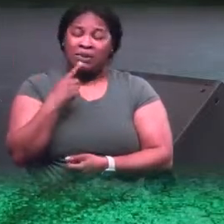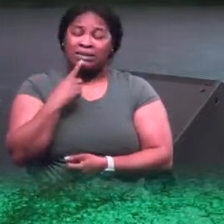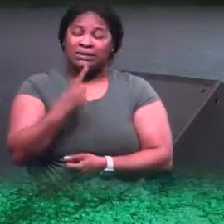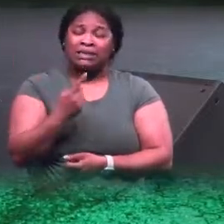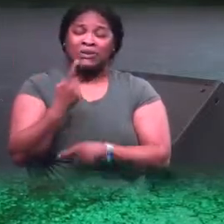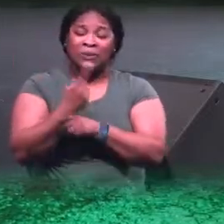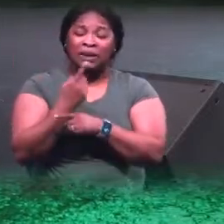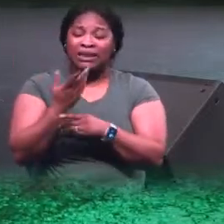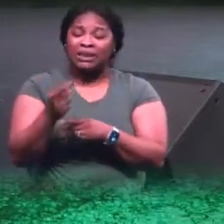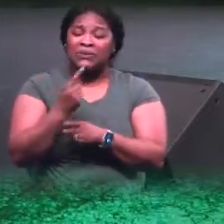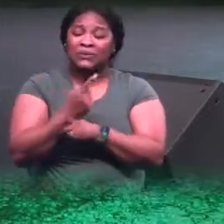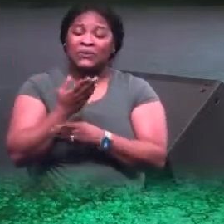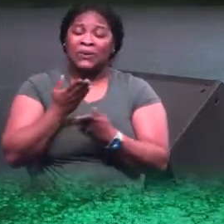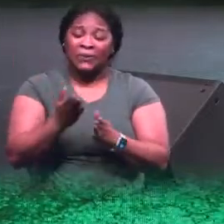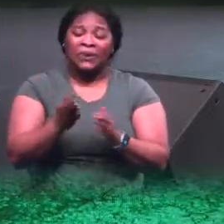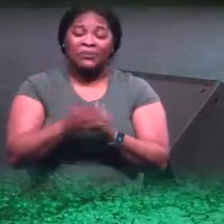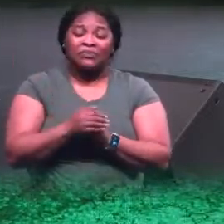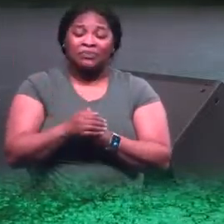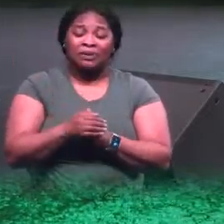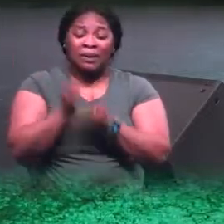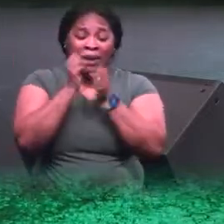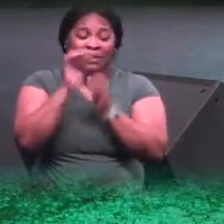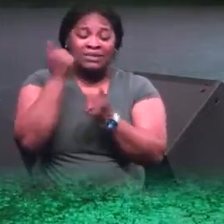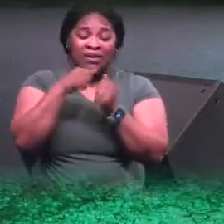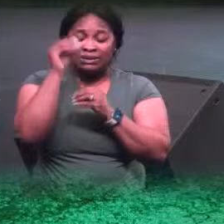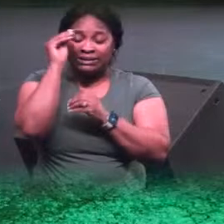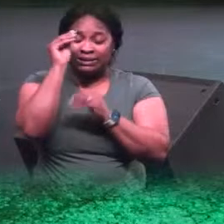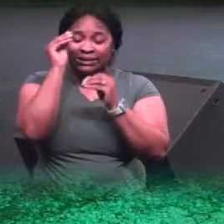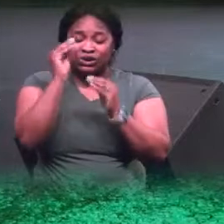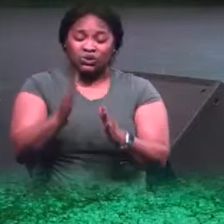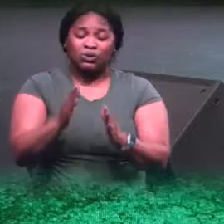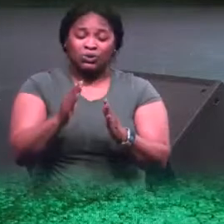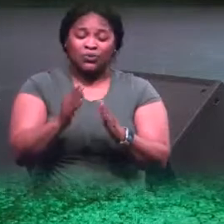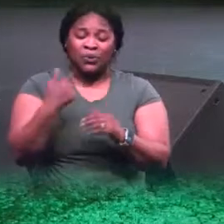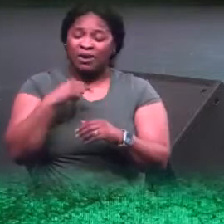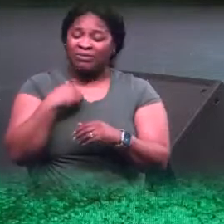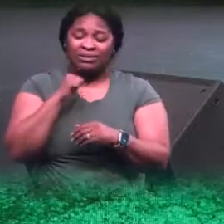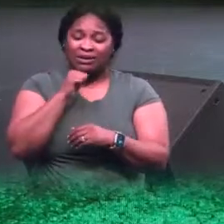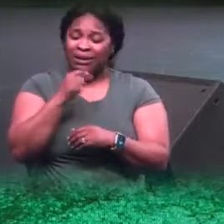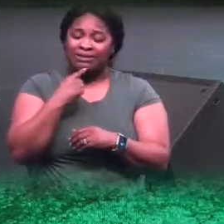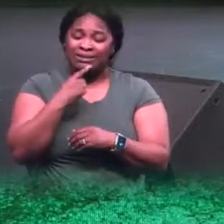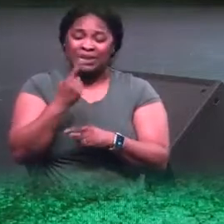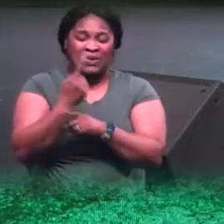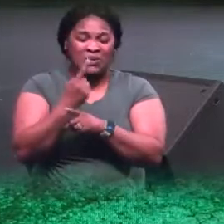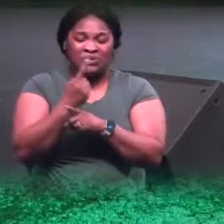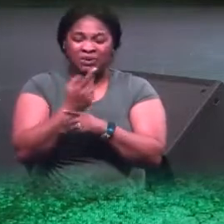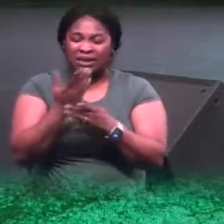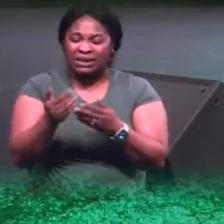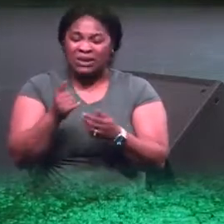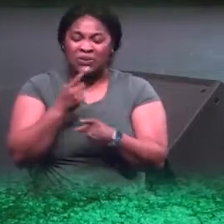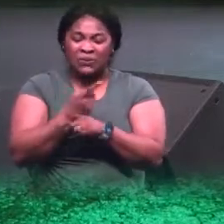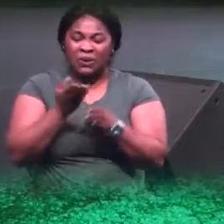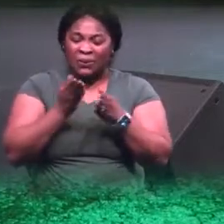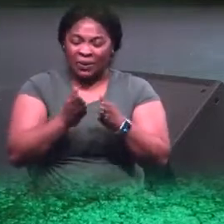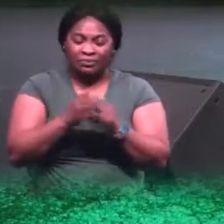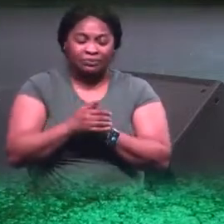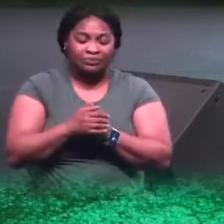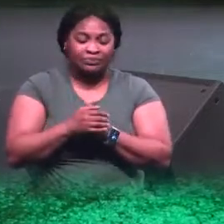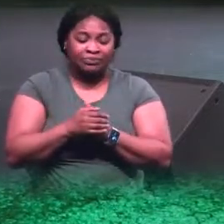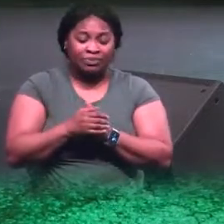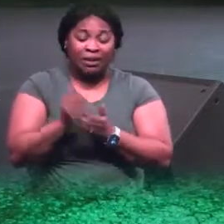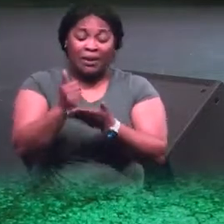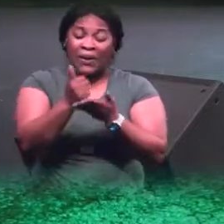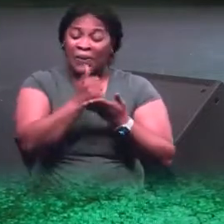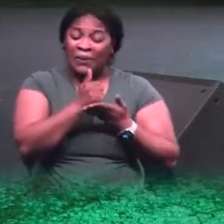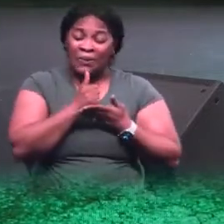way. God, bless every preacher in this room. We haven't always said the right thing the right way. Help